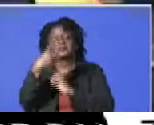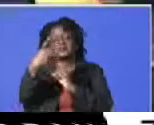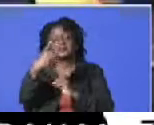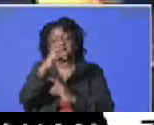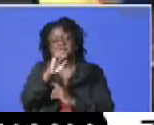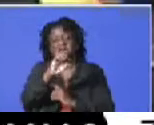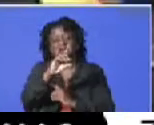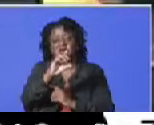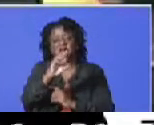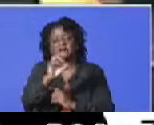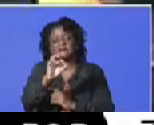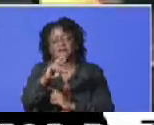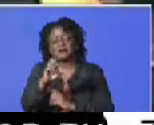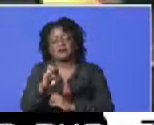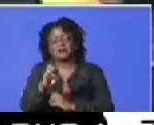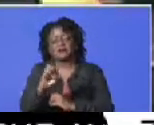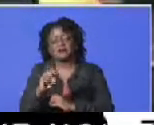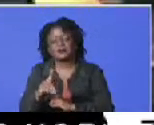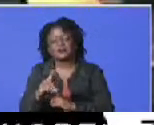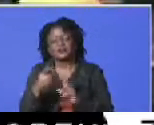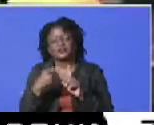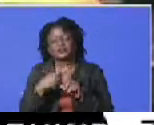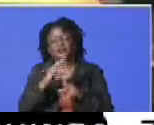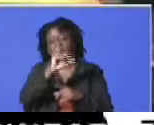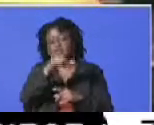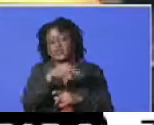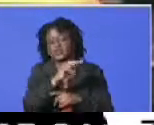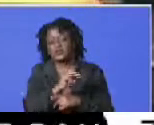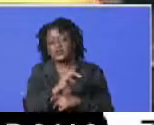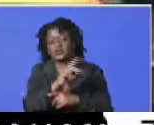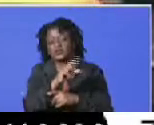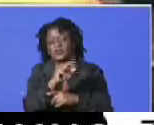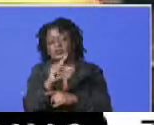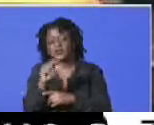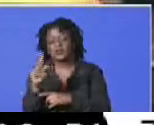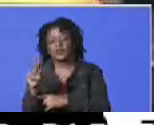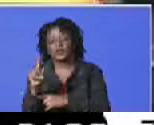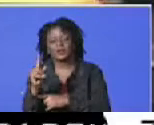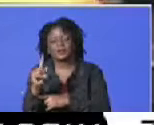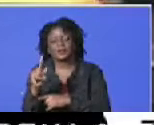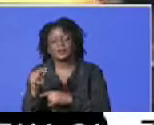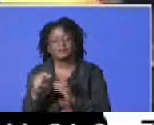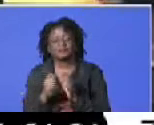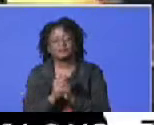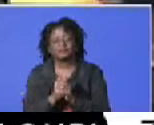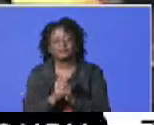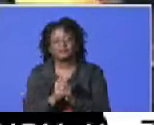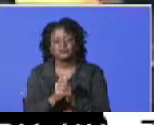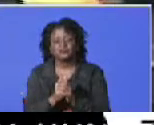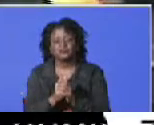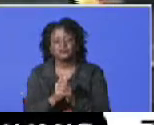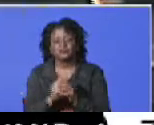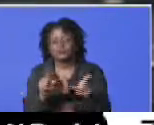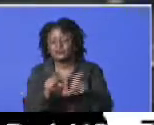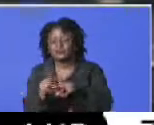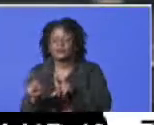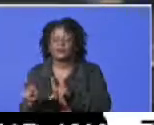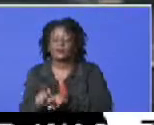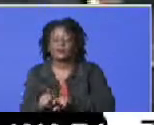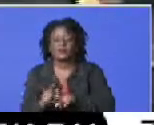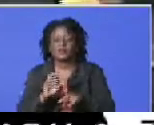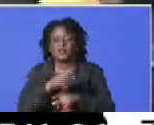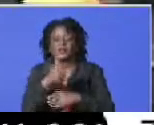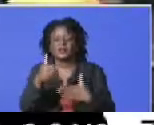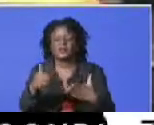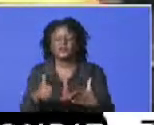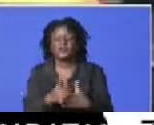until January 2021, when we will have a better view of the circumstances. Similarly, any